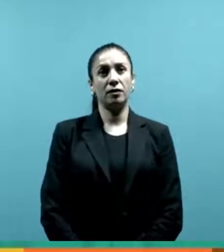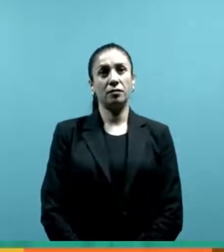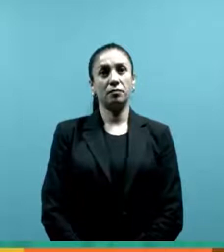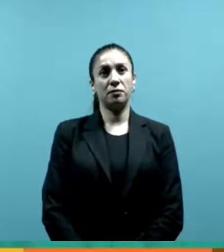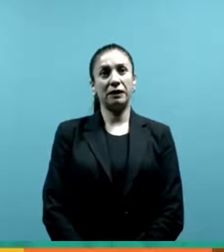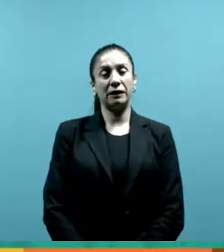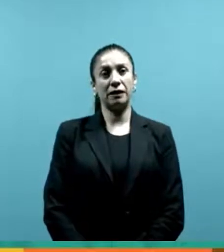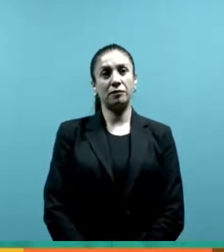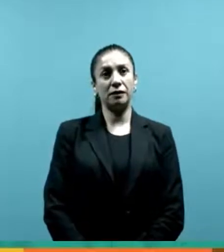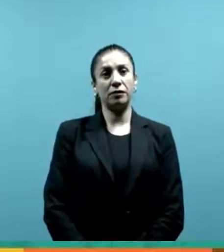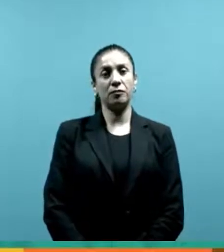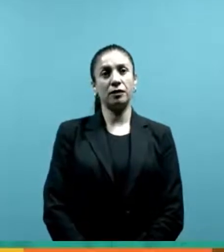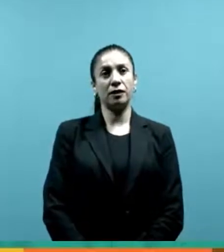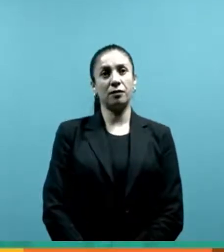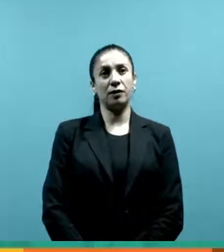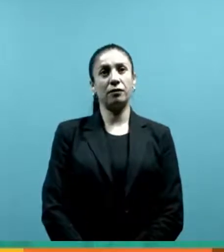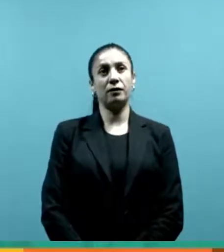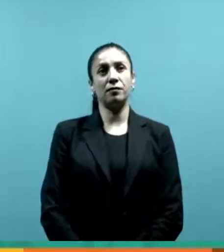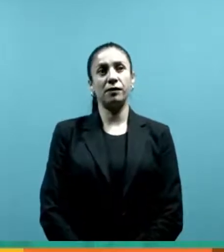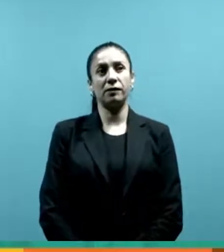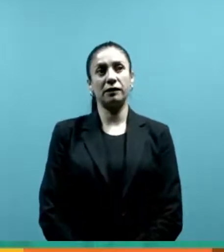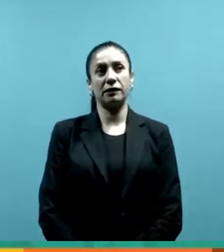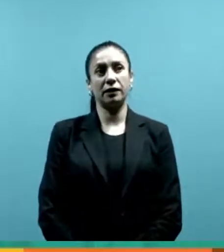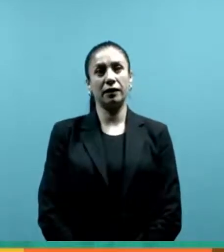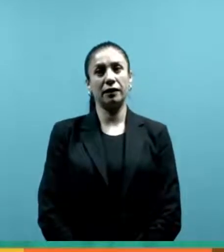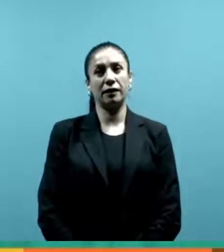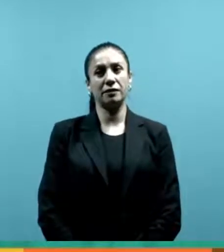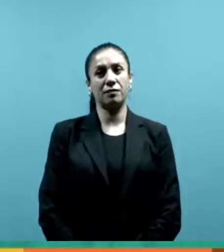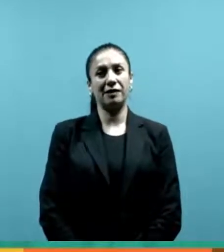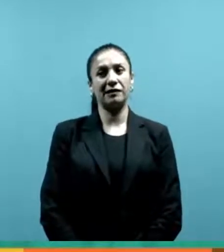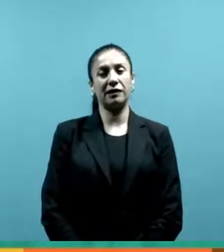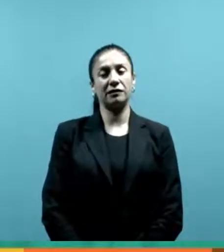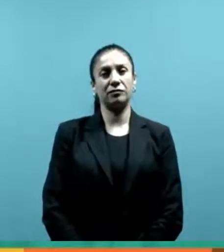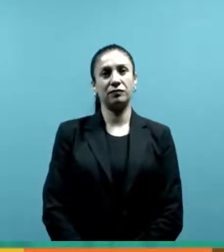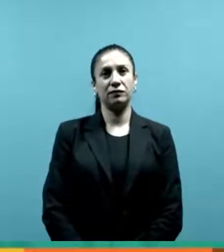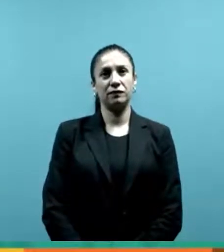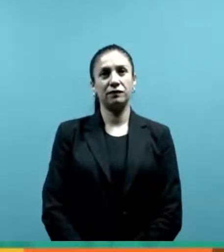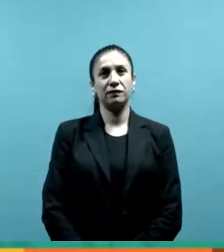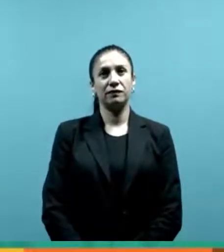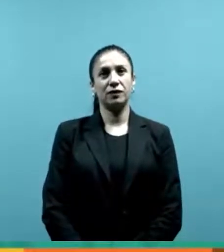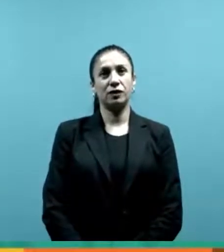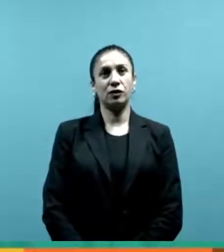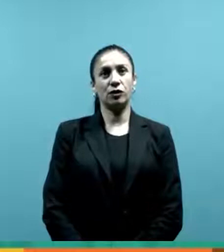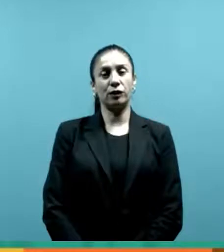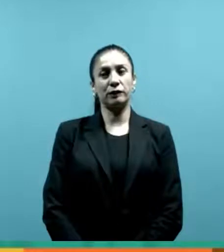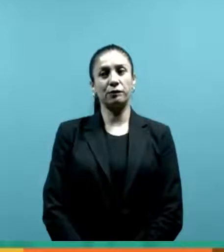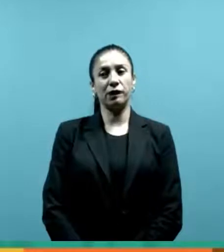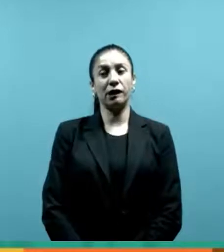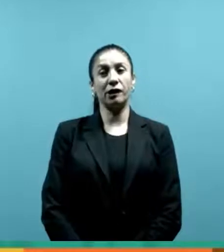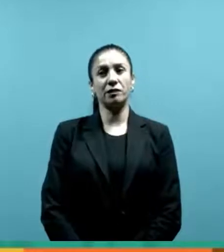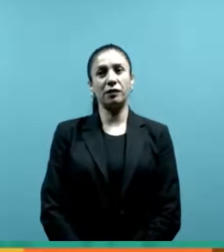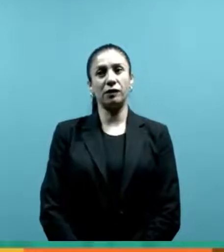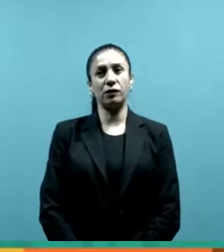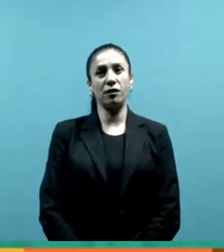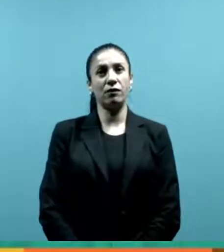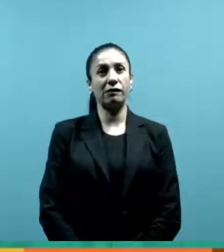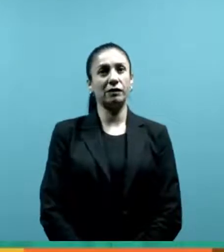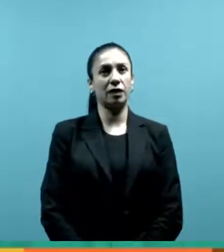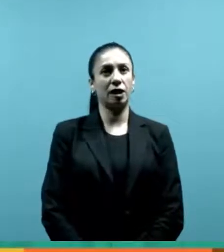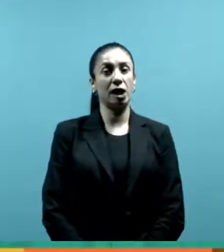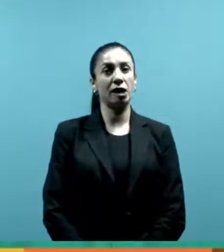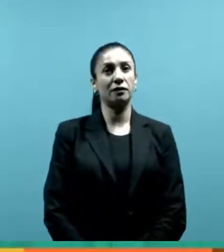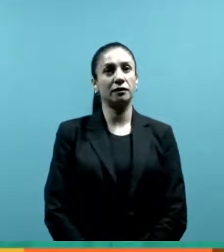find meaningful, because among the victims of Auschwitz you will find people of different ages, people of different